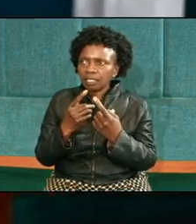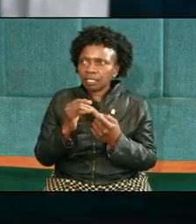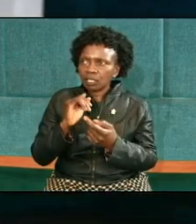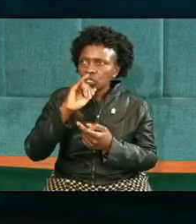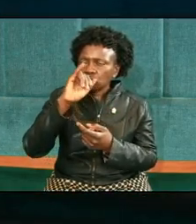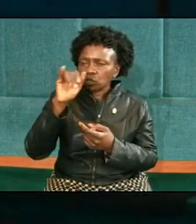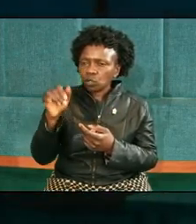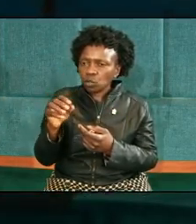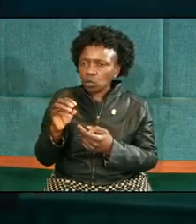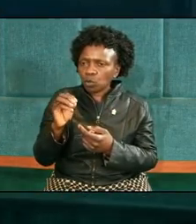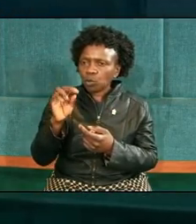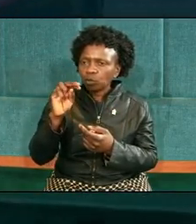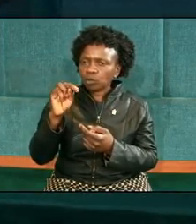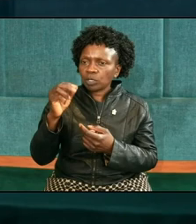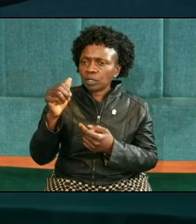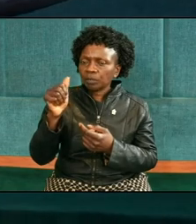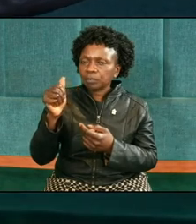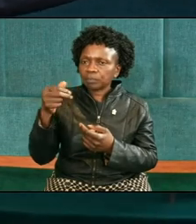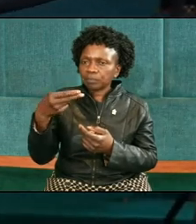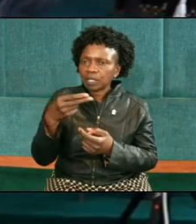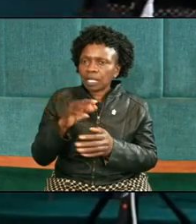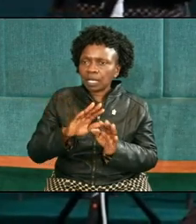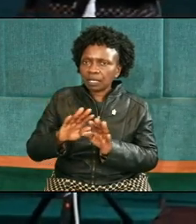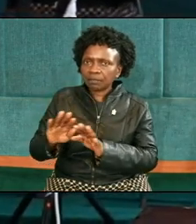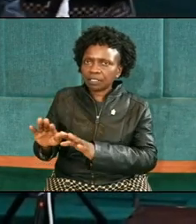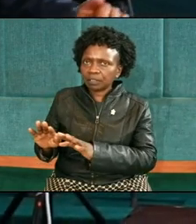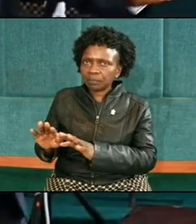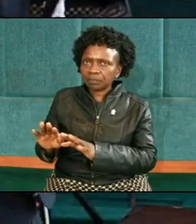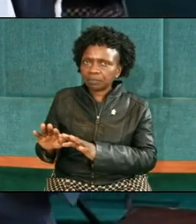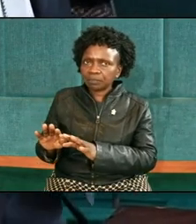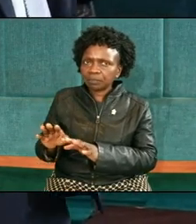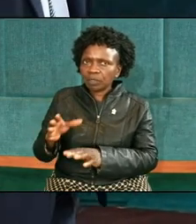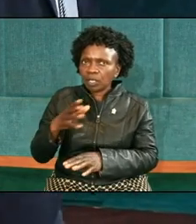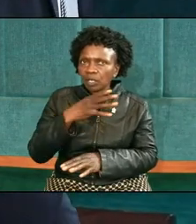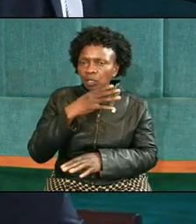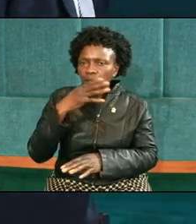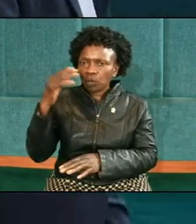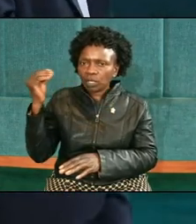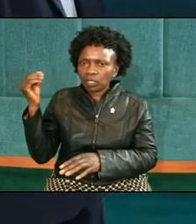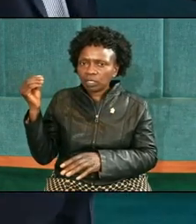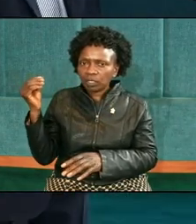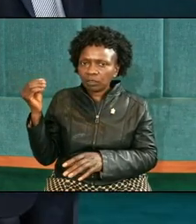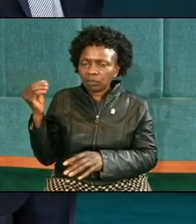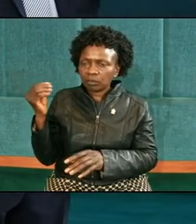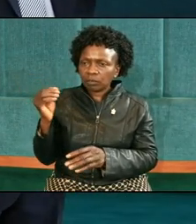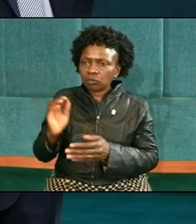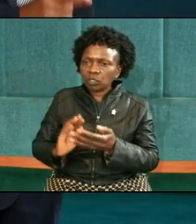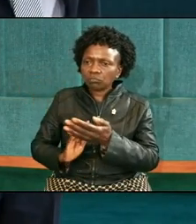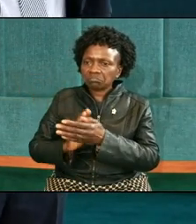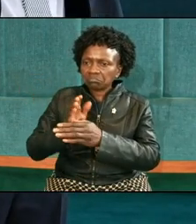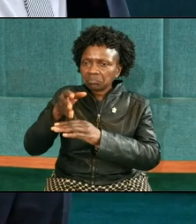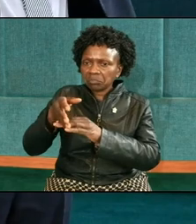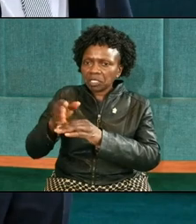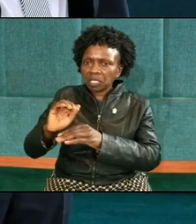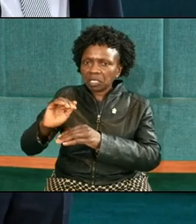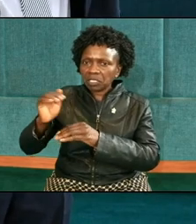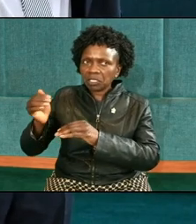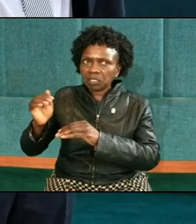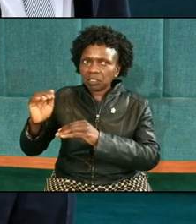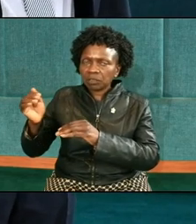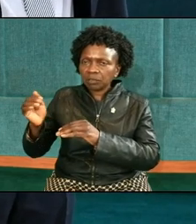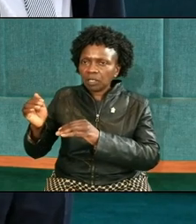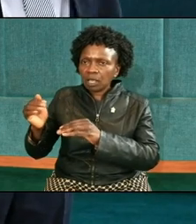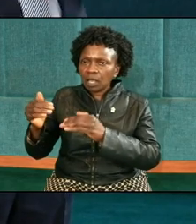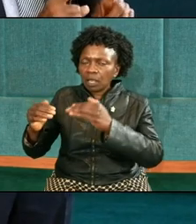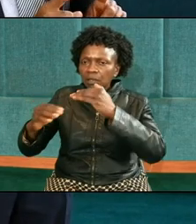Jonah left. Watch the preacher. Jonah left and he went out the outskirts of the city. And he built a little